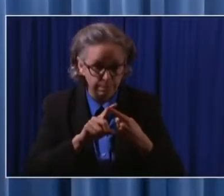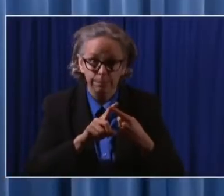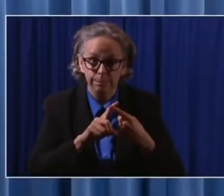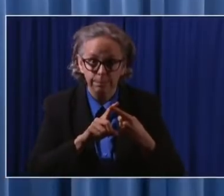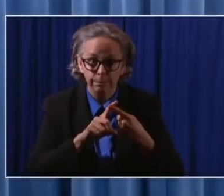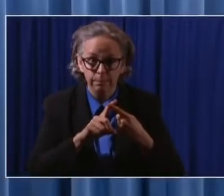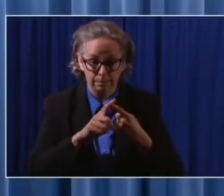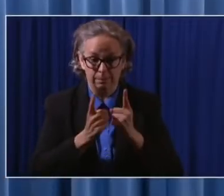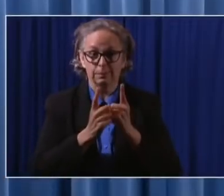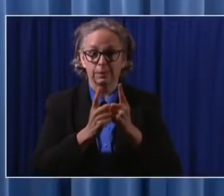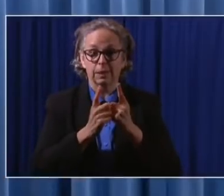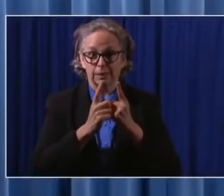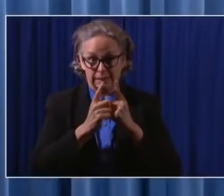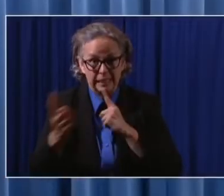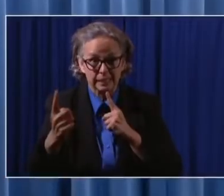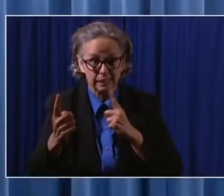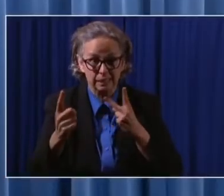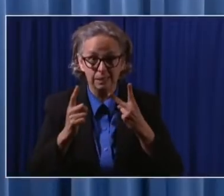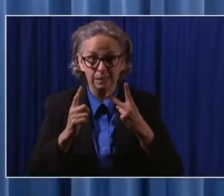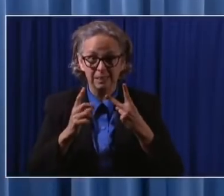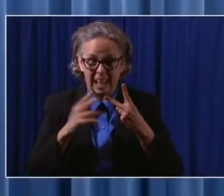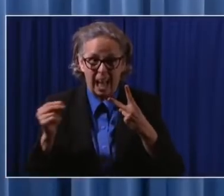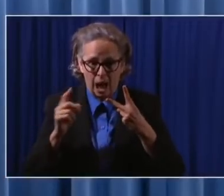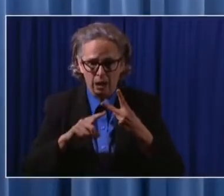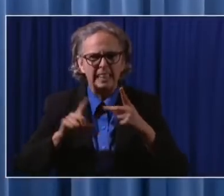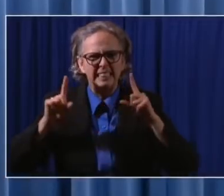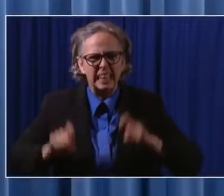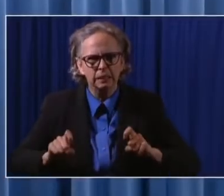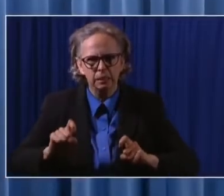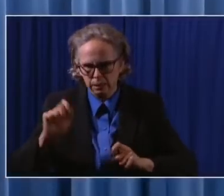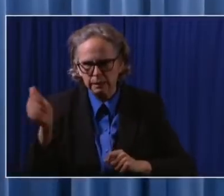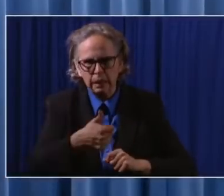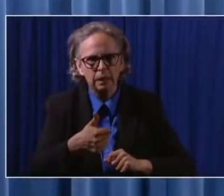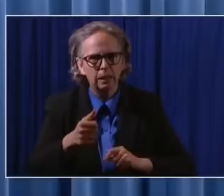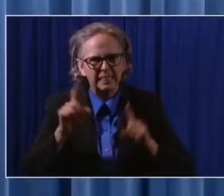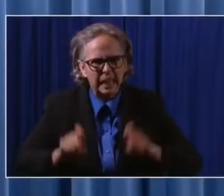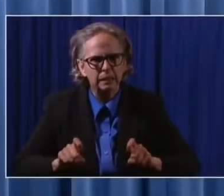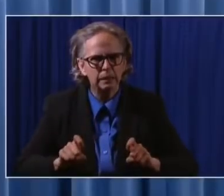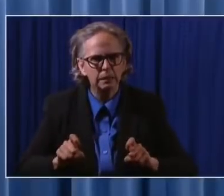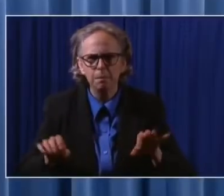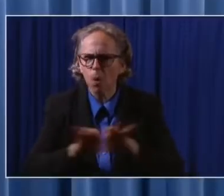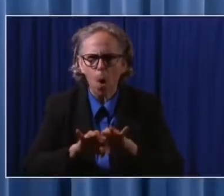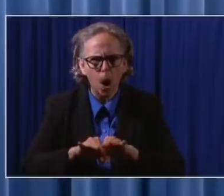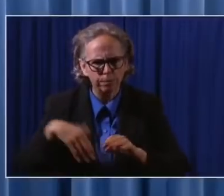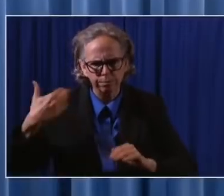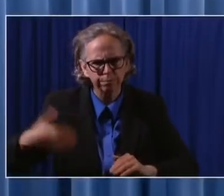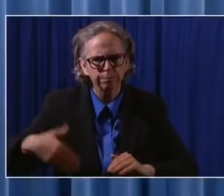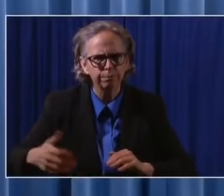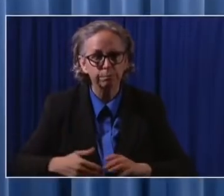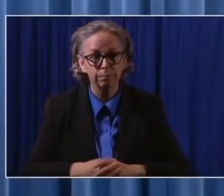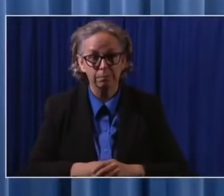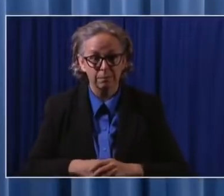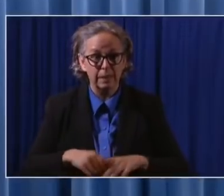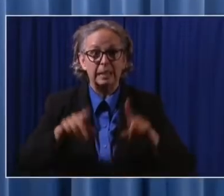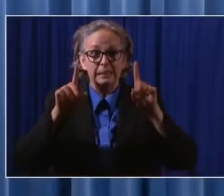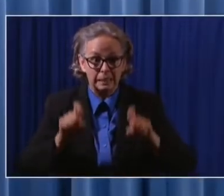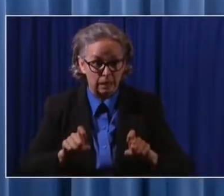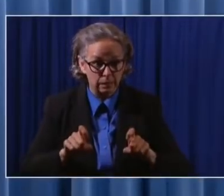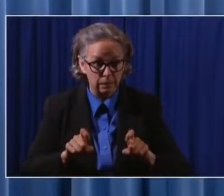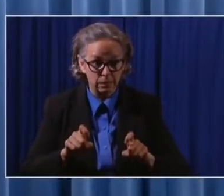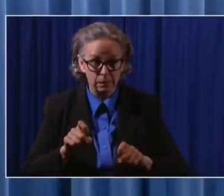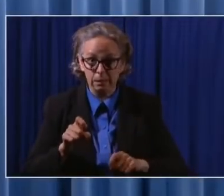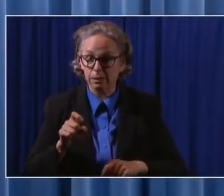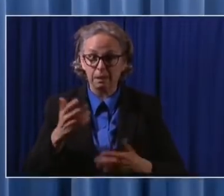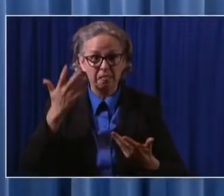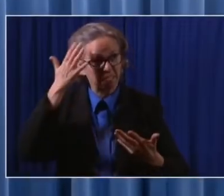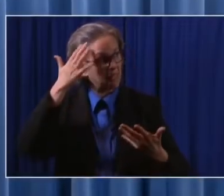distance, and we got to test and test and test. Now, testing by itself does not solve all our